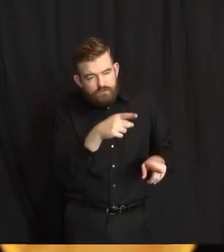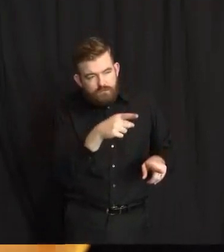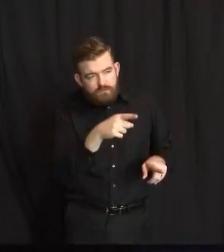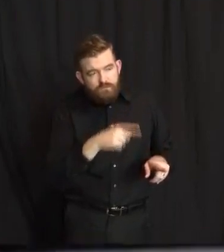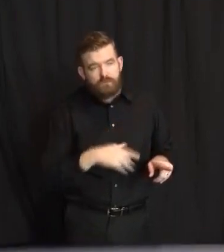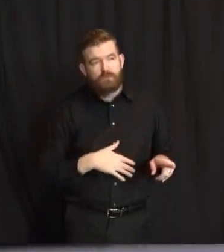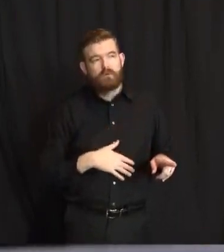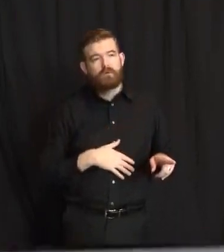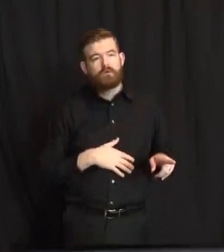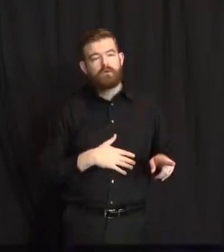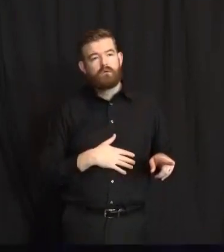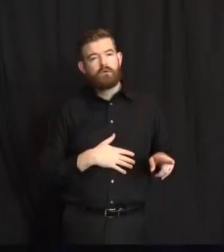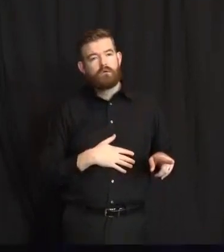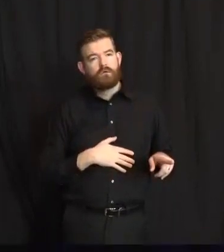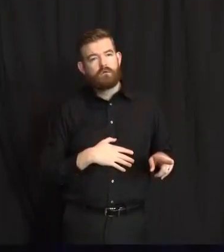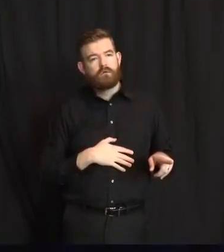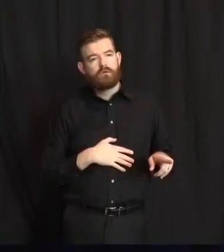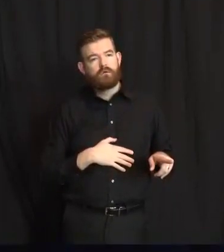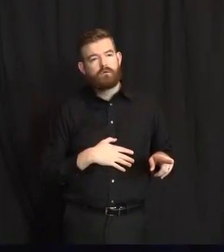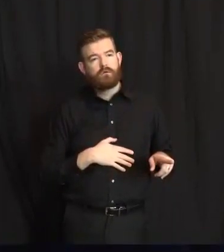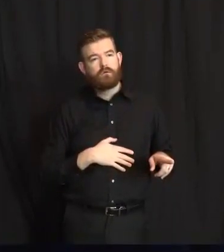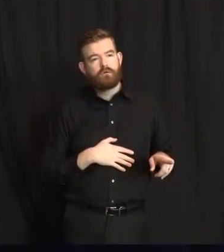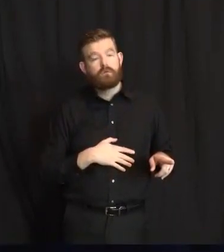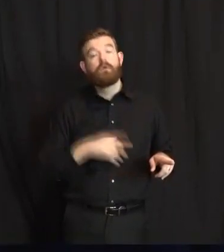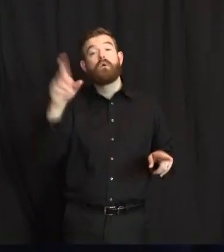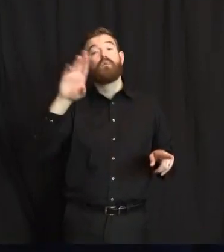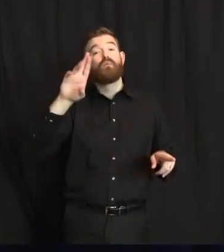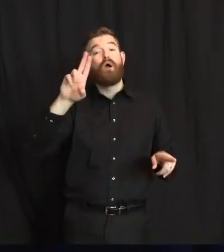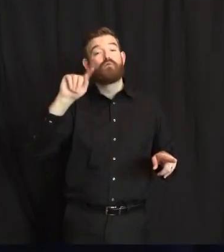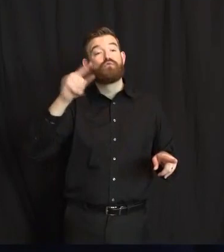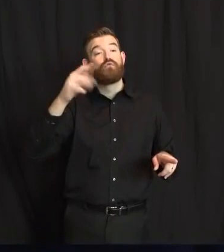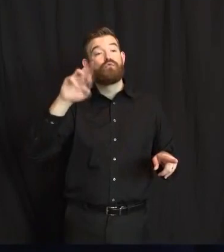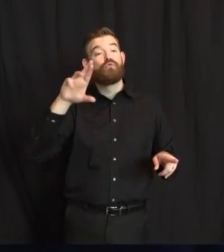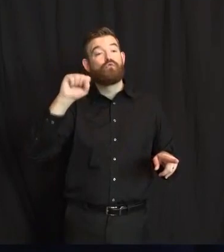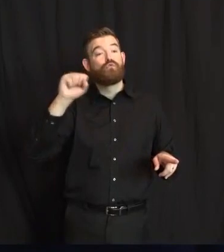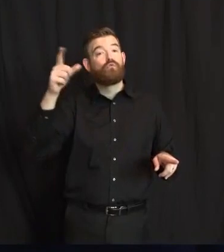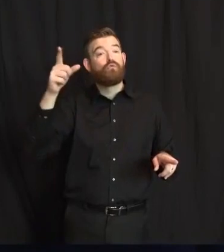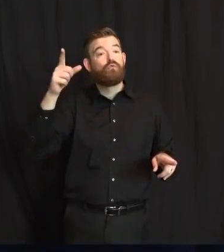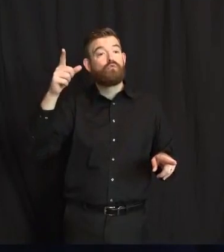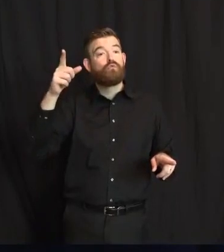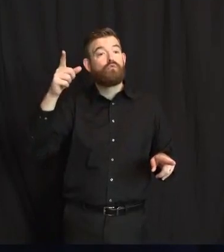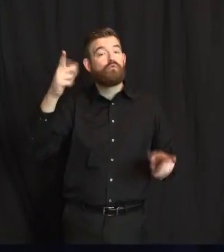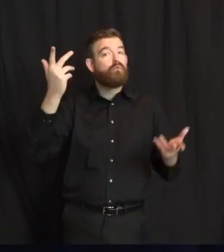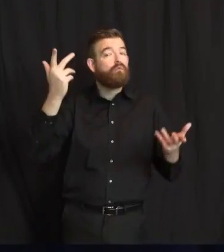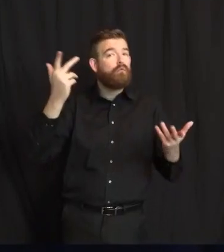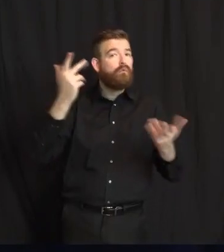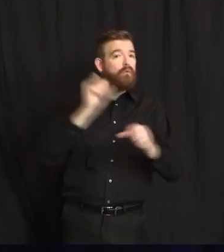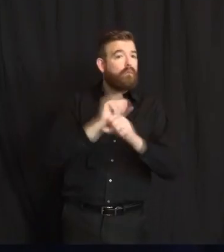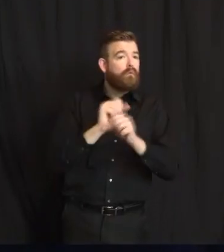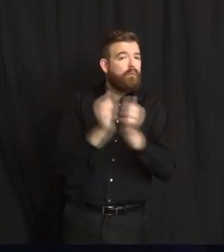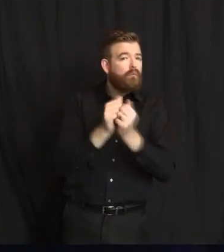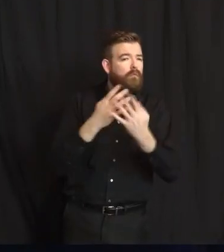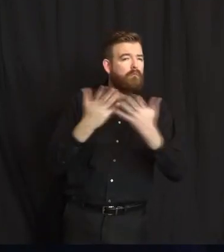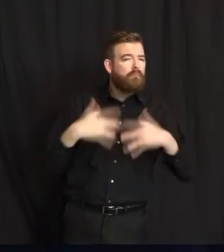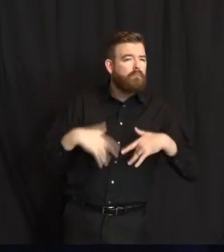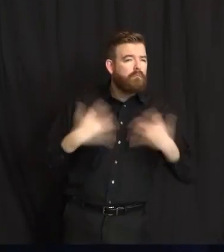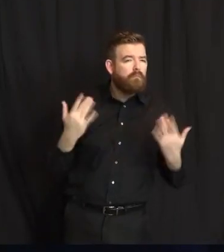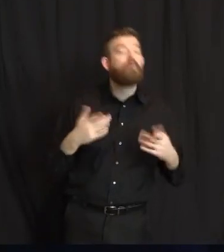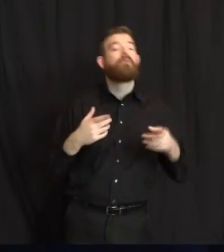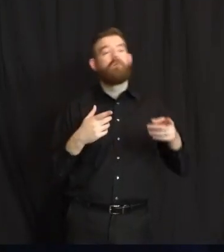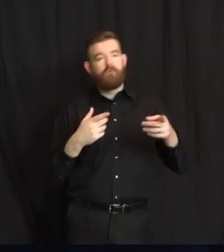Right. Okay. Rutgers is our contracted medical provider, so